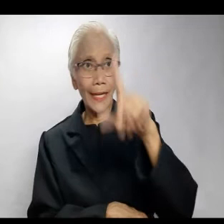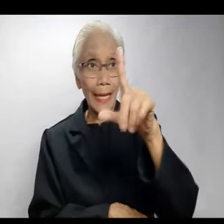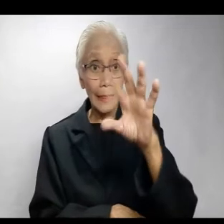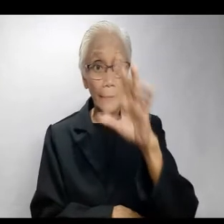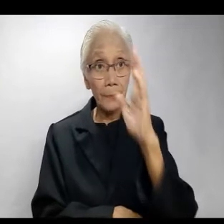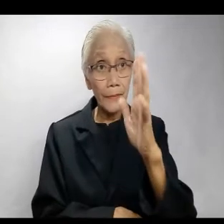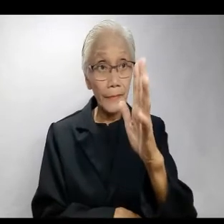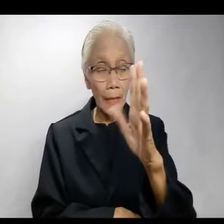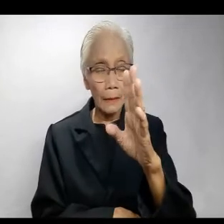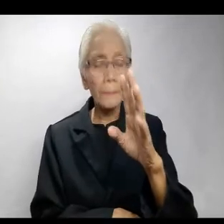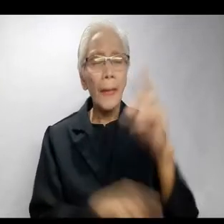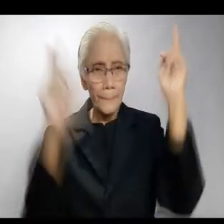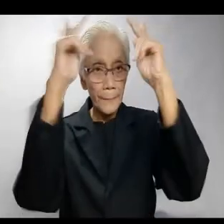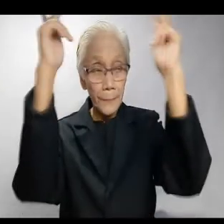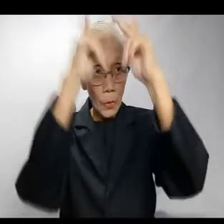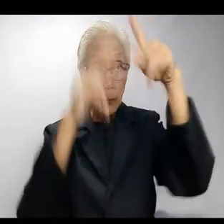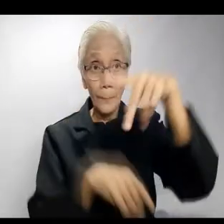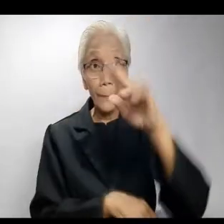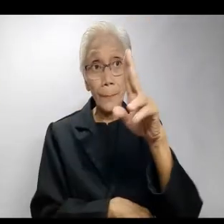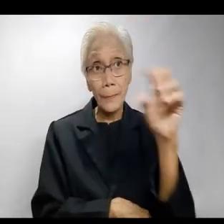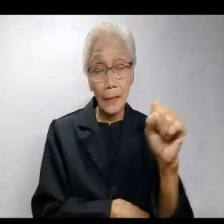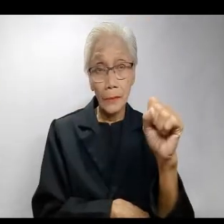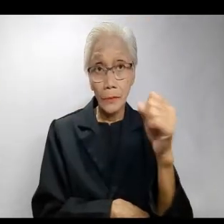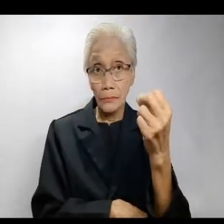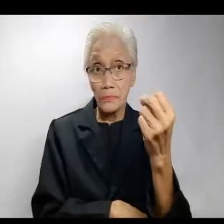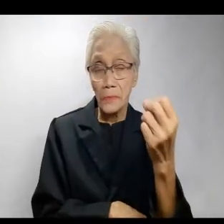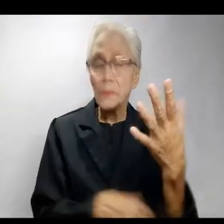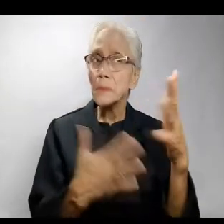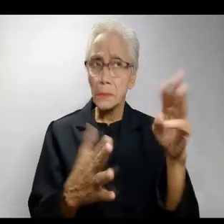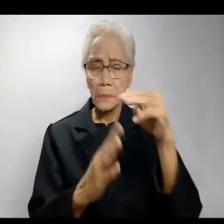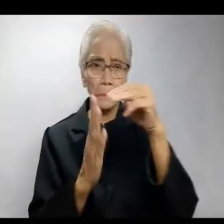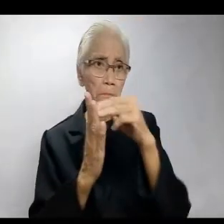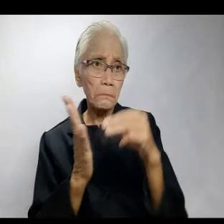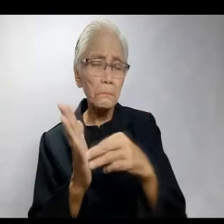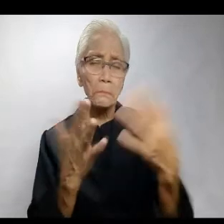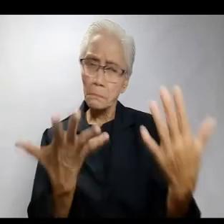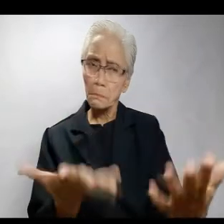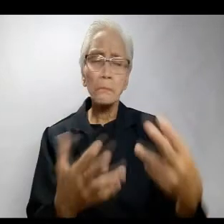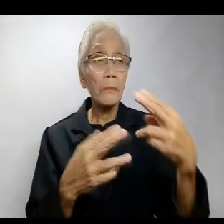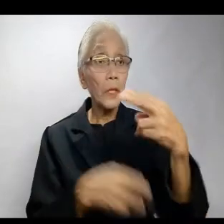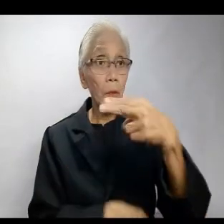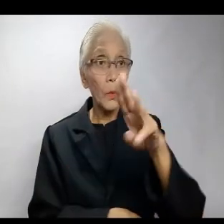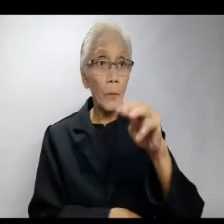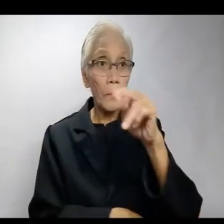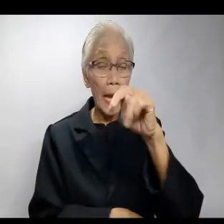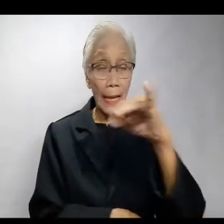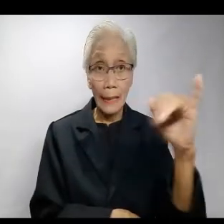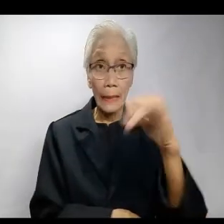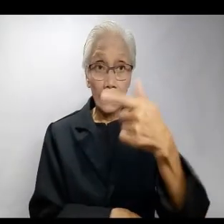1950 by Pope Pius XII in his magisterial document Humani